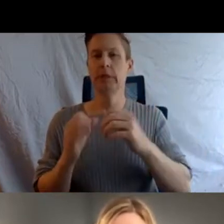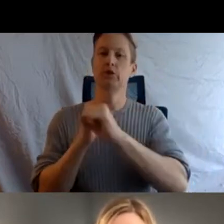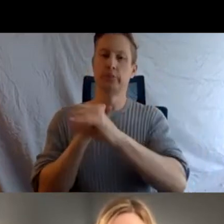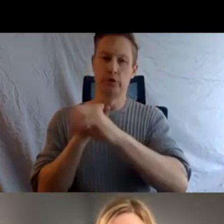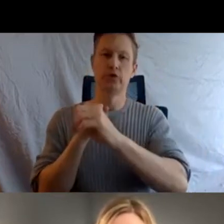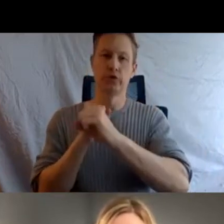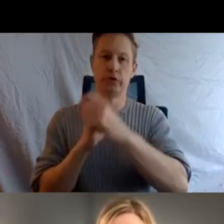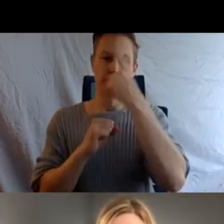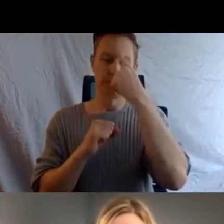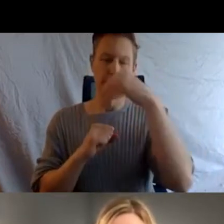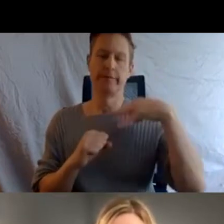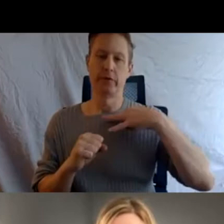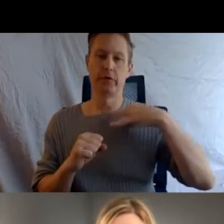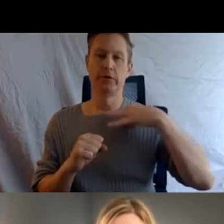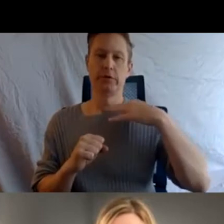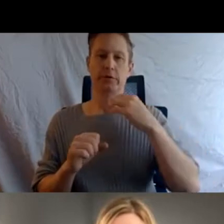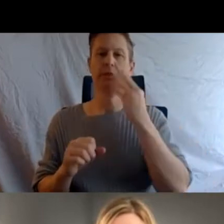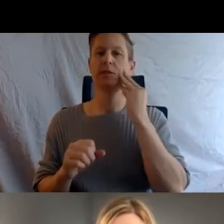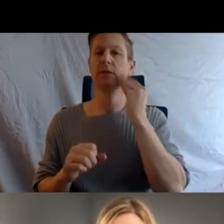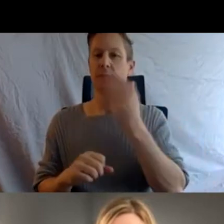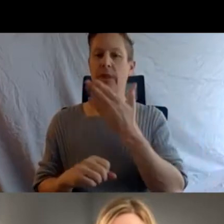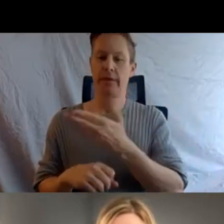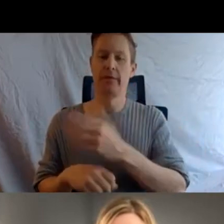had experience in that field.